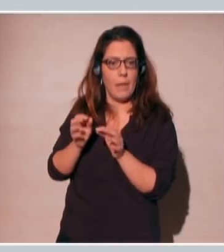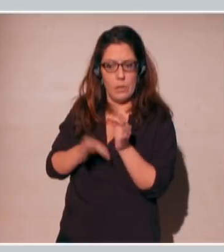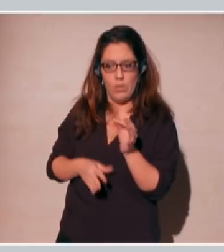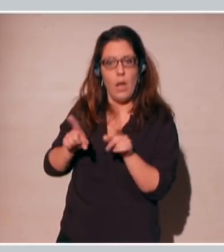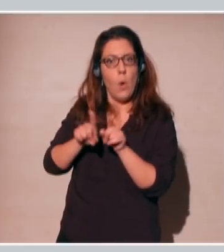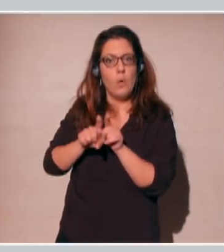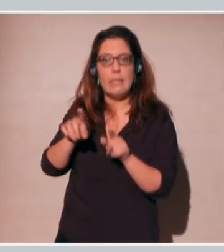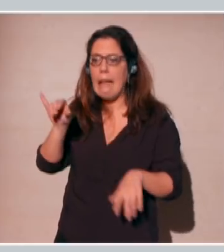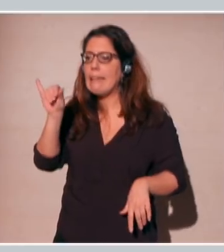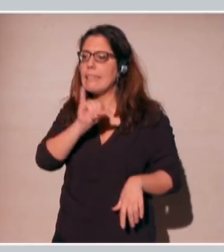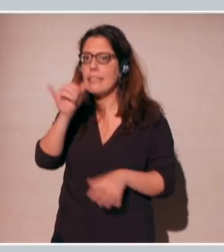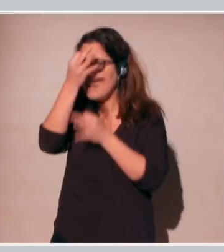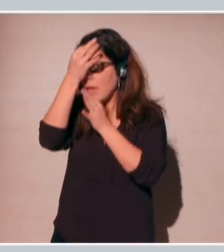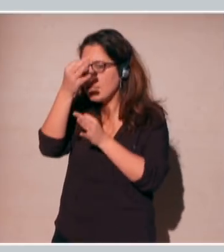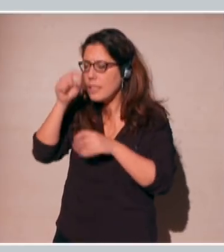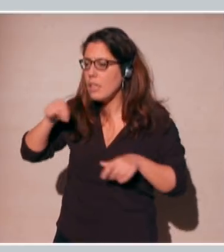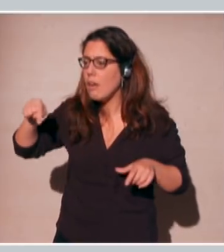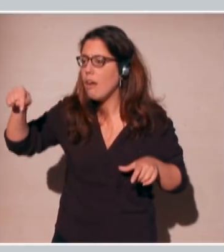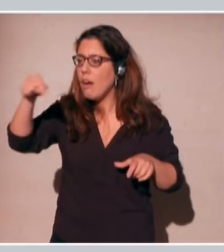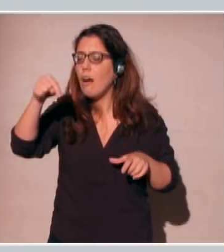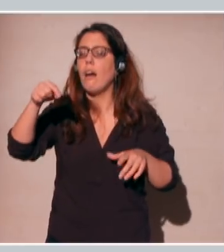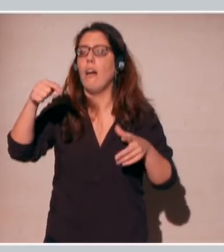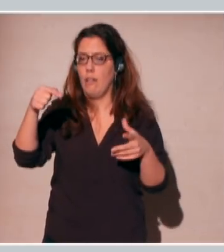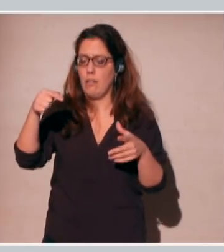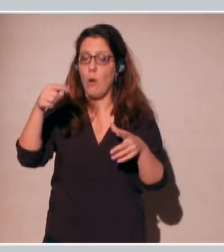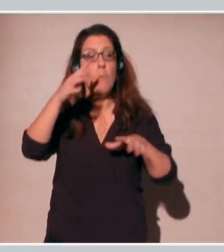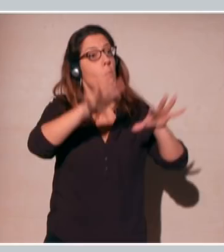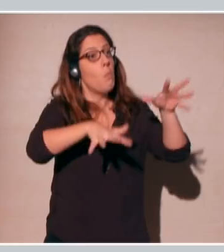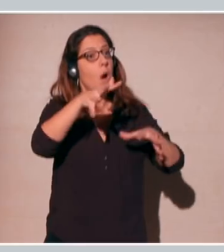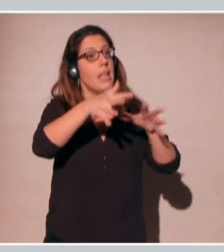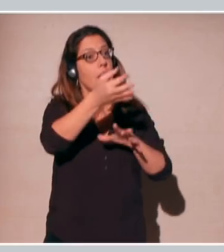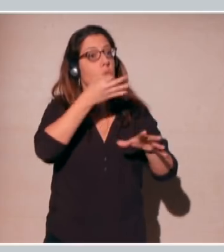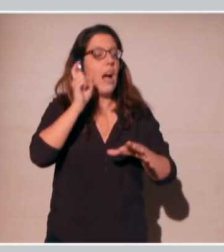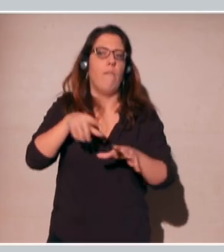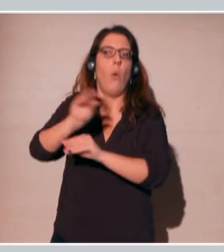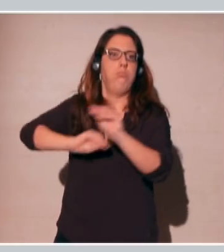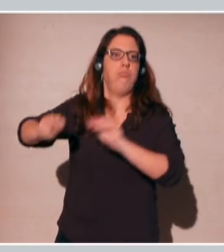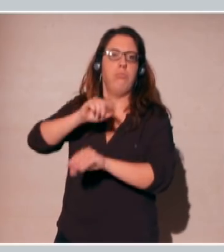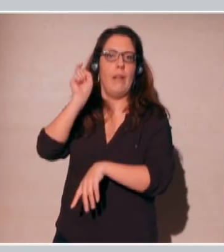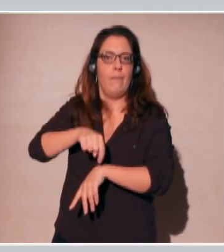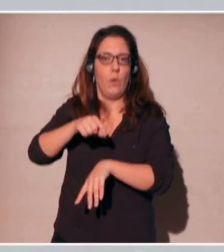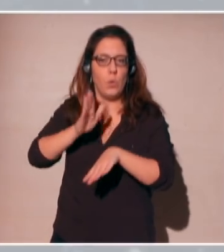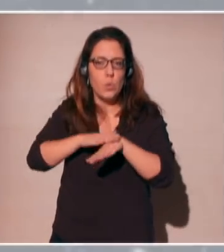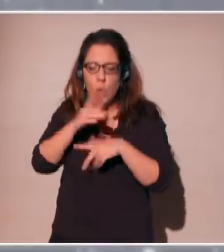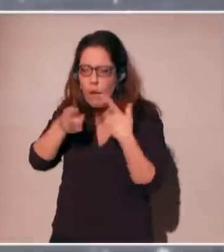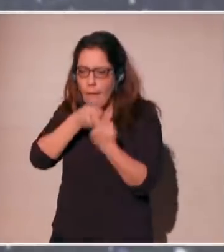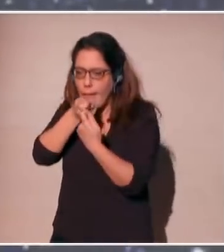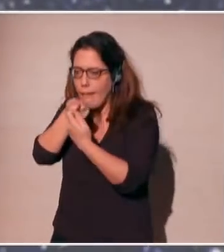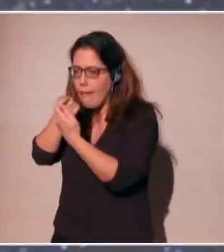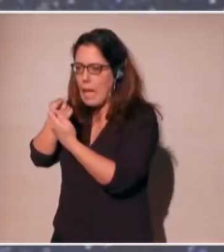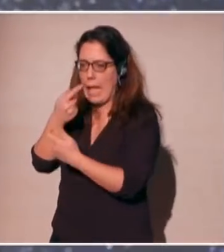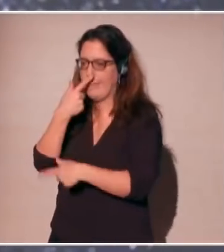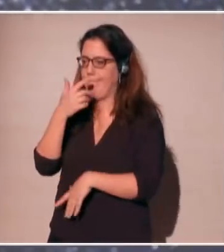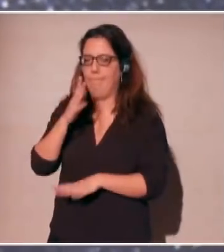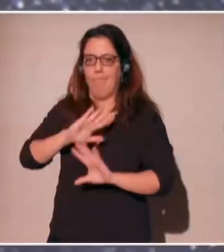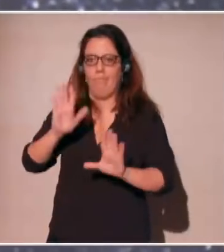treat. And so this is really important, and this will transform care. Not only that, if we go